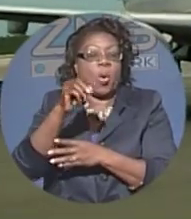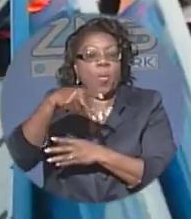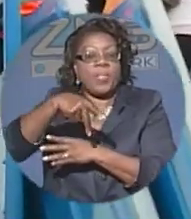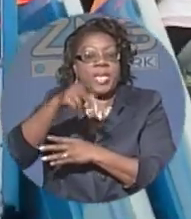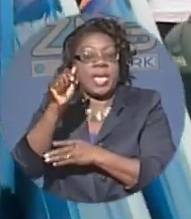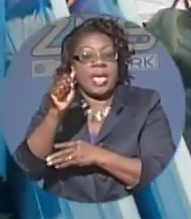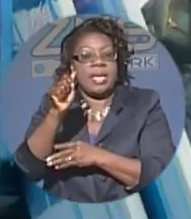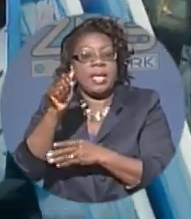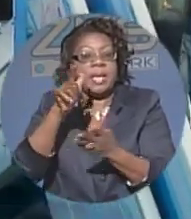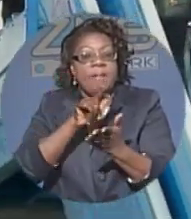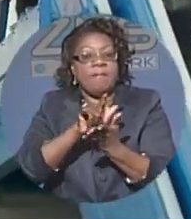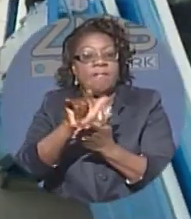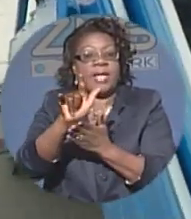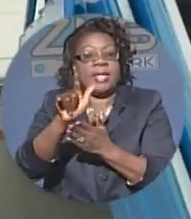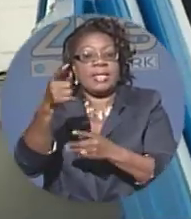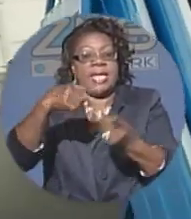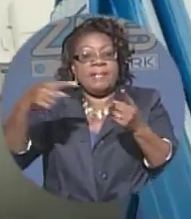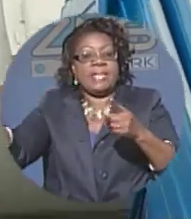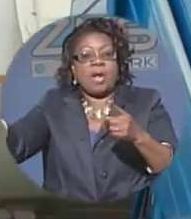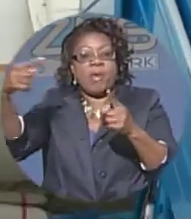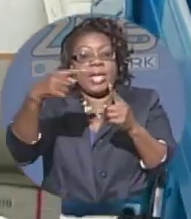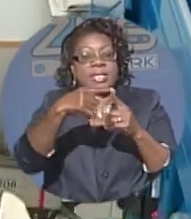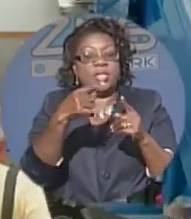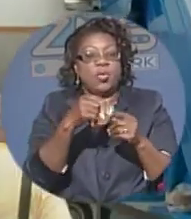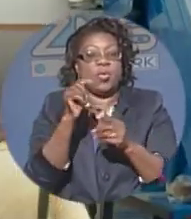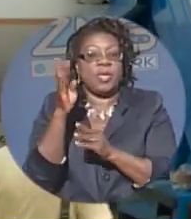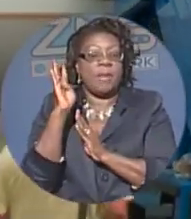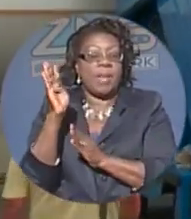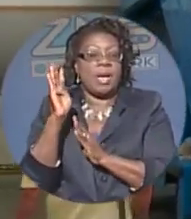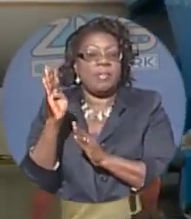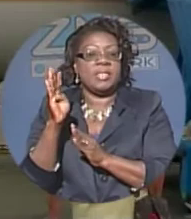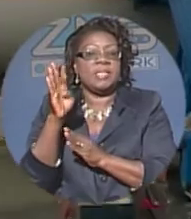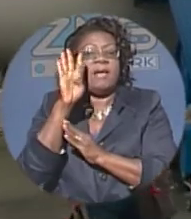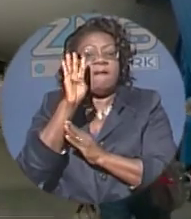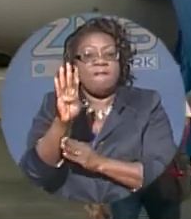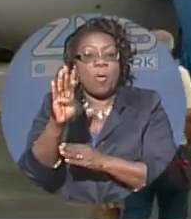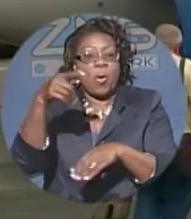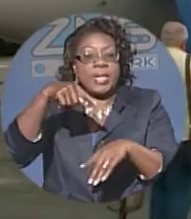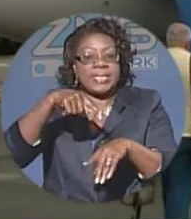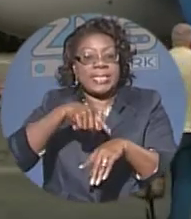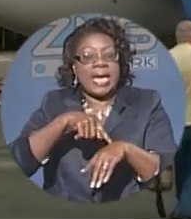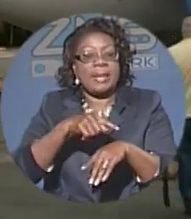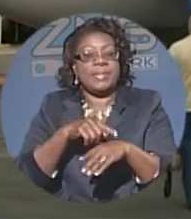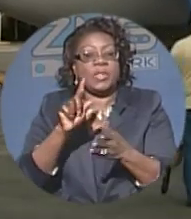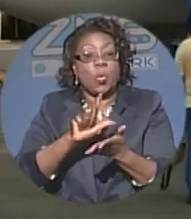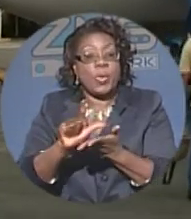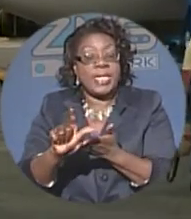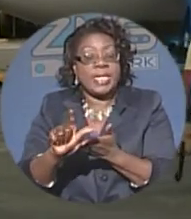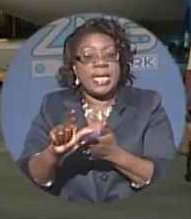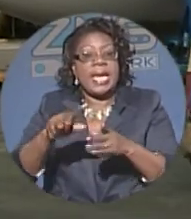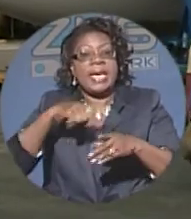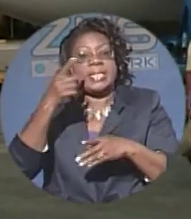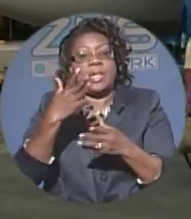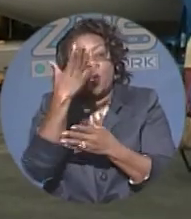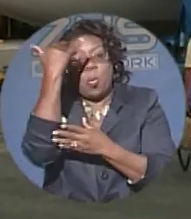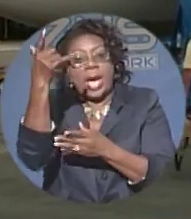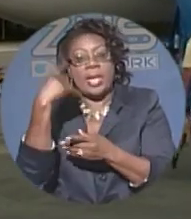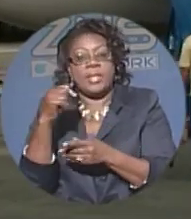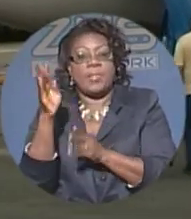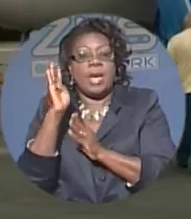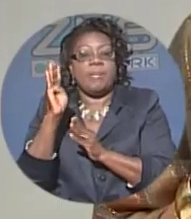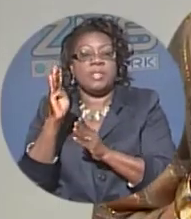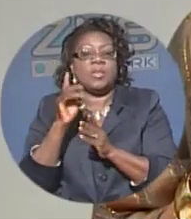Bahamas-Panama market by offering a direct flight to both countries at least 4 times a week. Antello tells us why the Bahamas was one of the